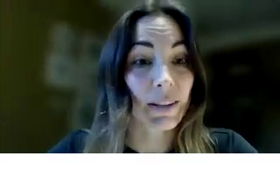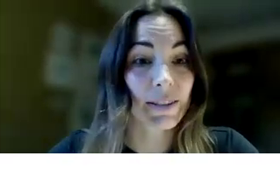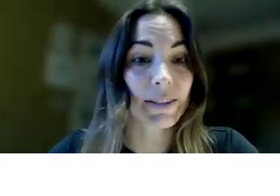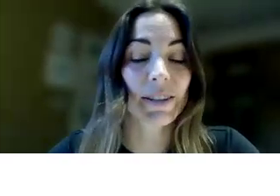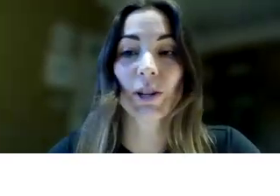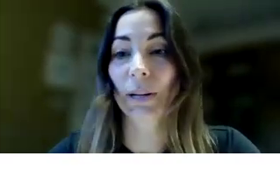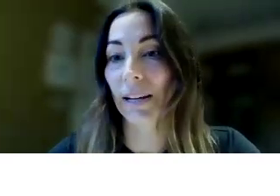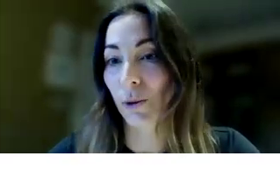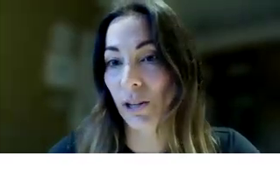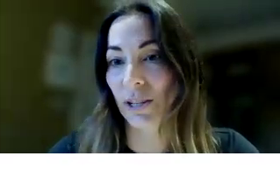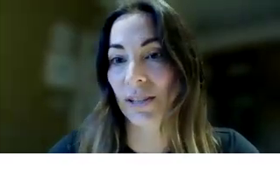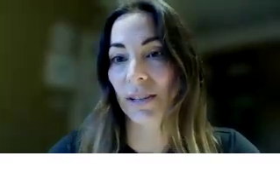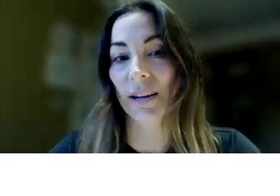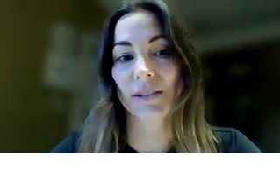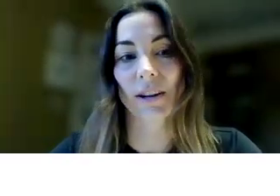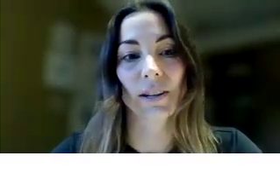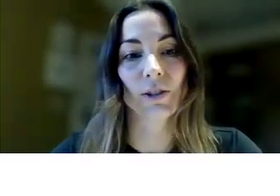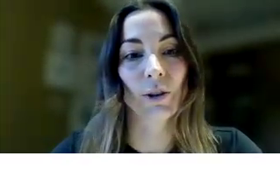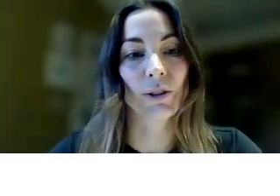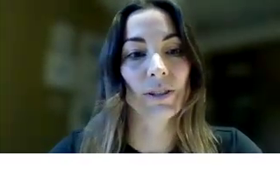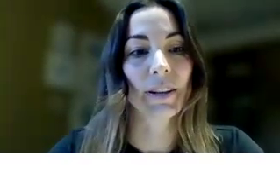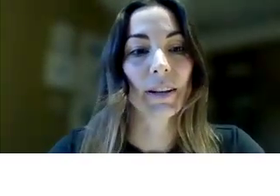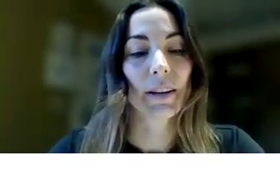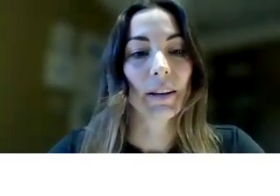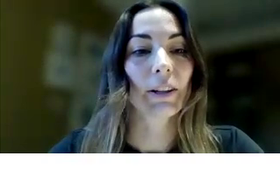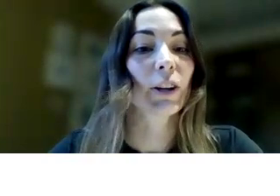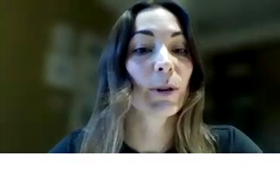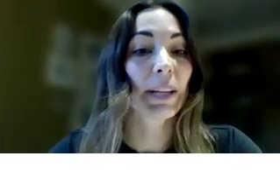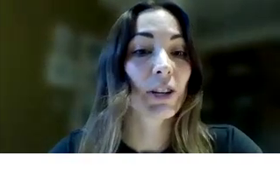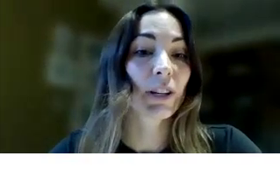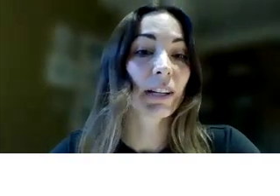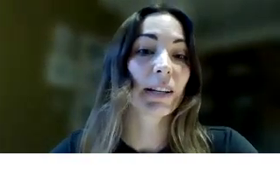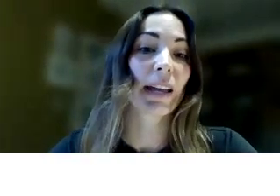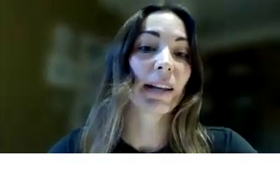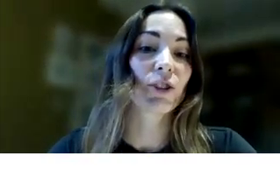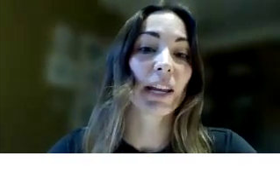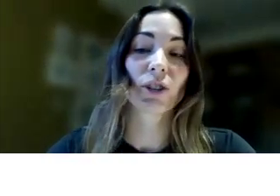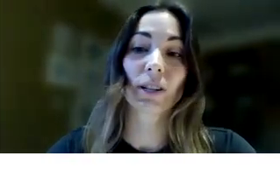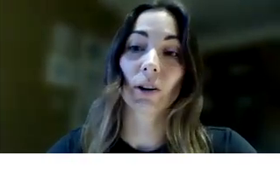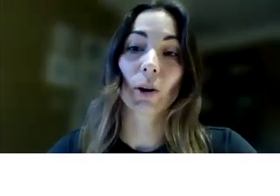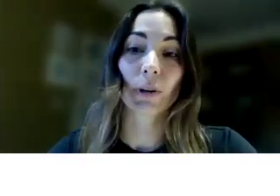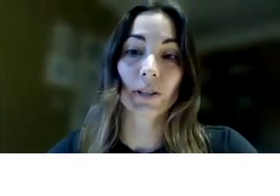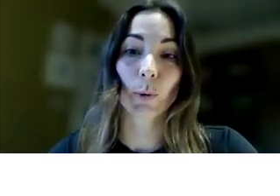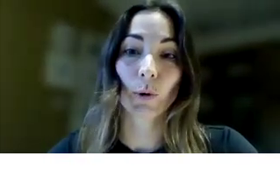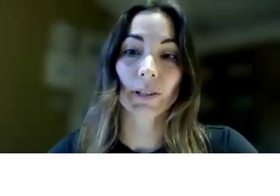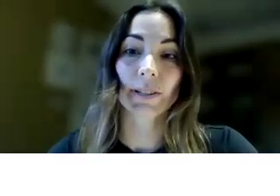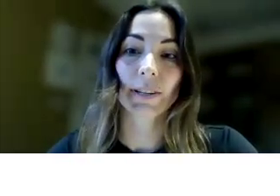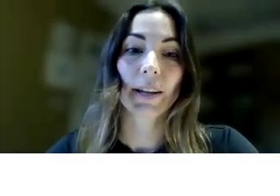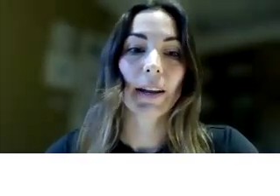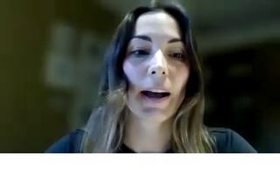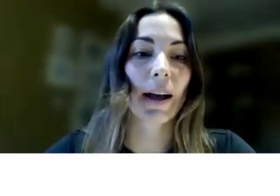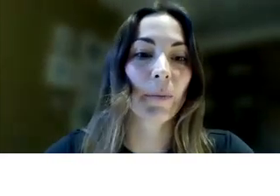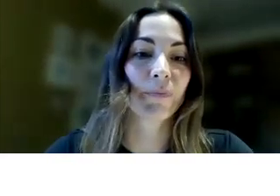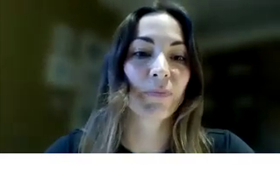Someone you trust, someone you can ask questions and discuss concerns, clear communication and education and ongoing